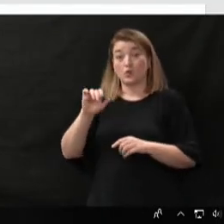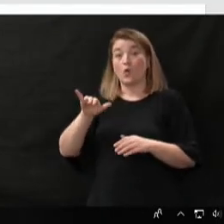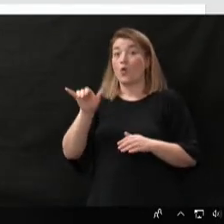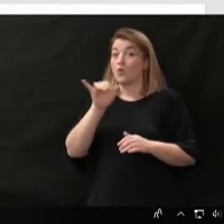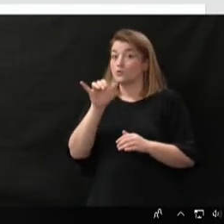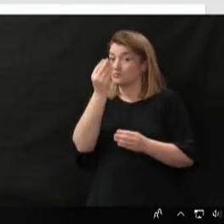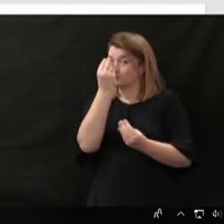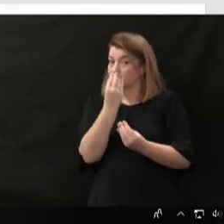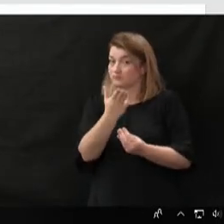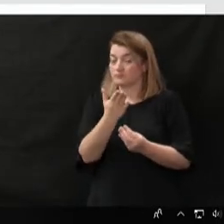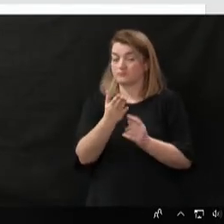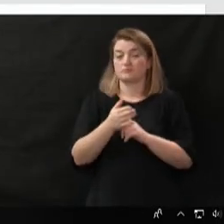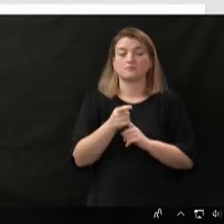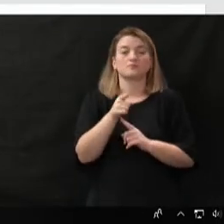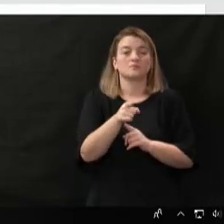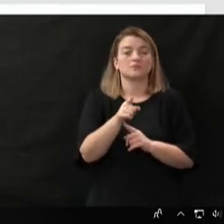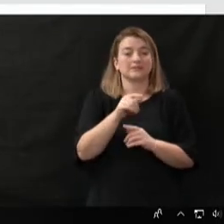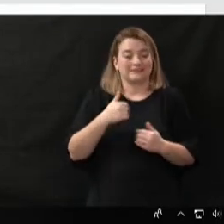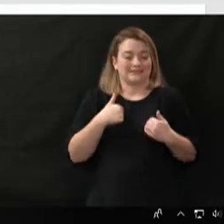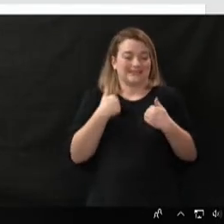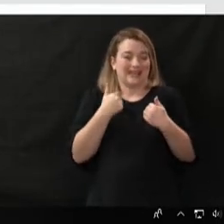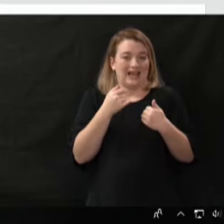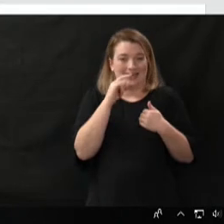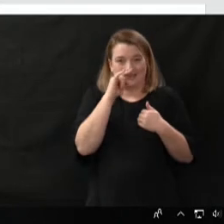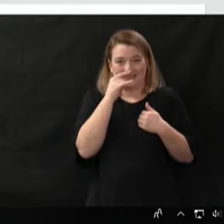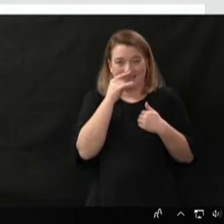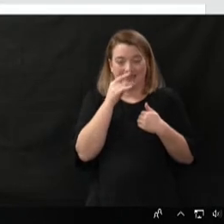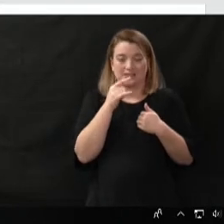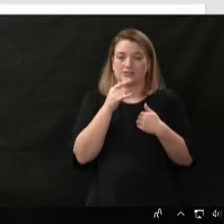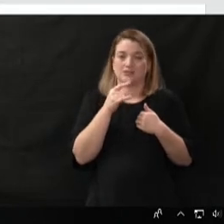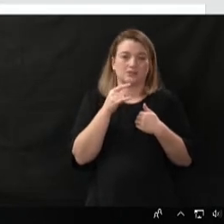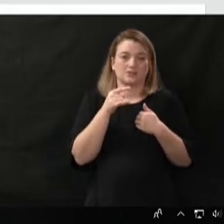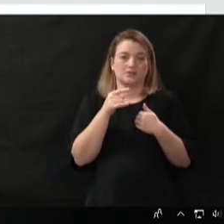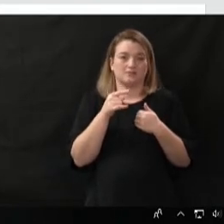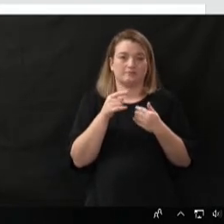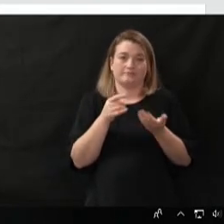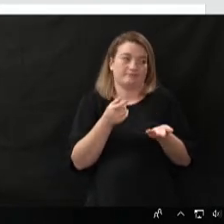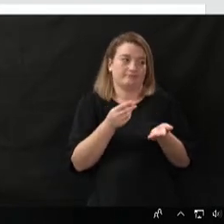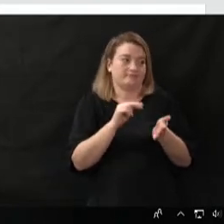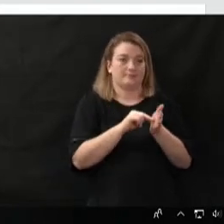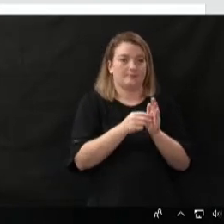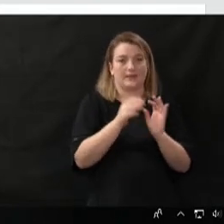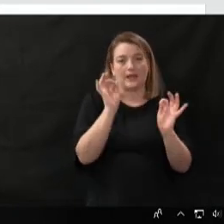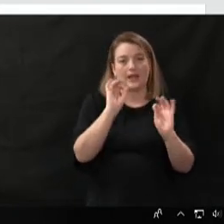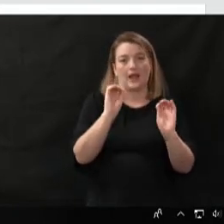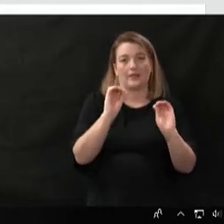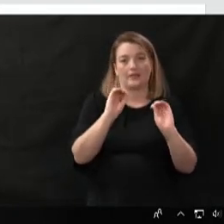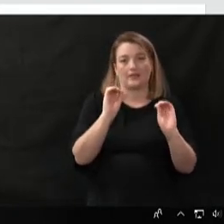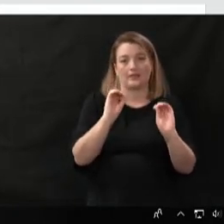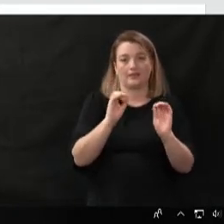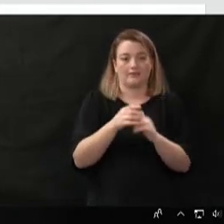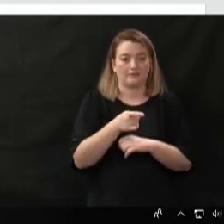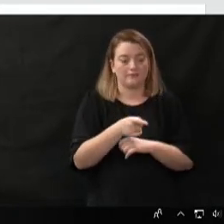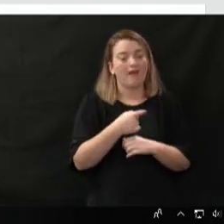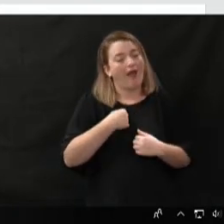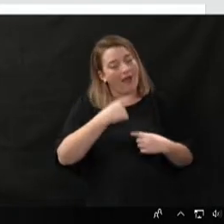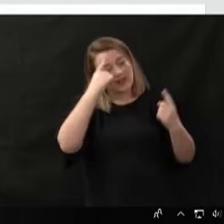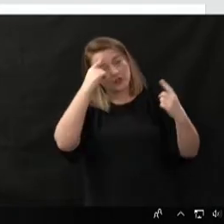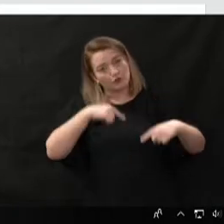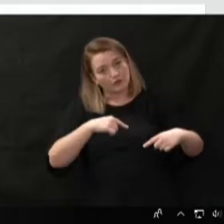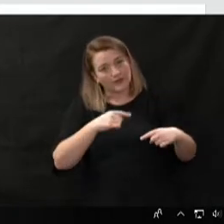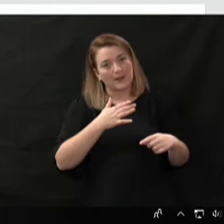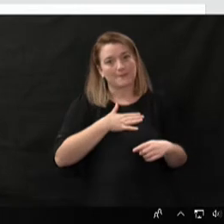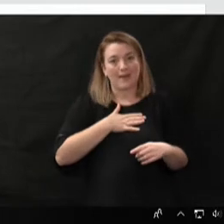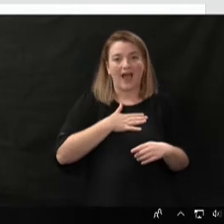with younger children, it often doesn't mean a lot to. And I agree with that. I work with my